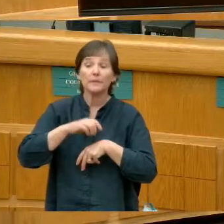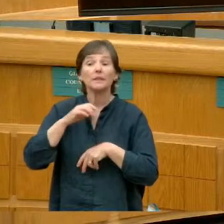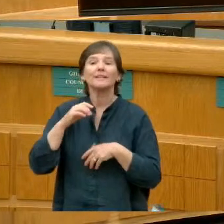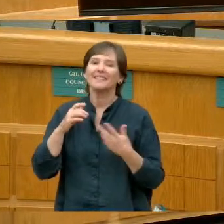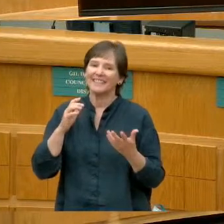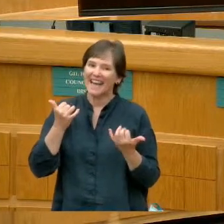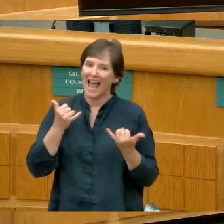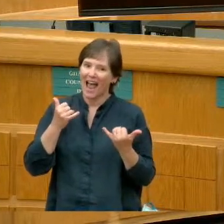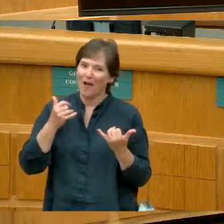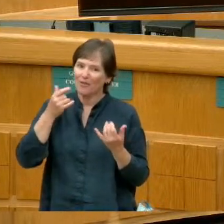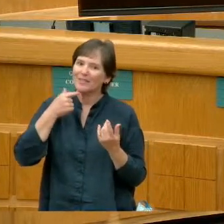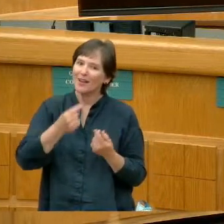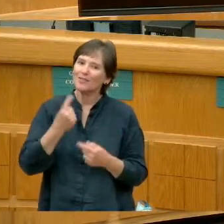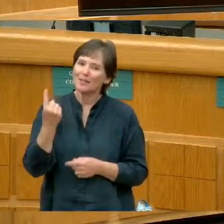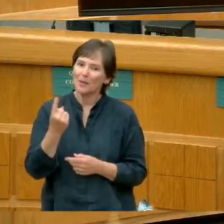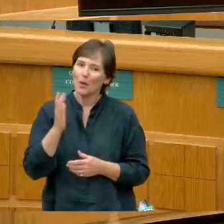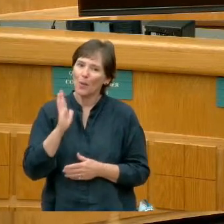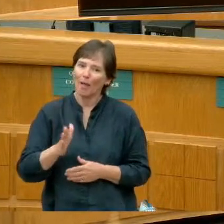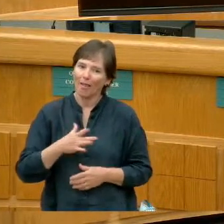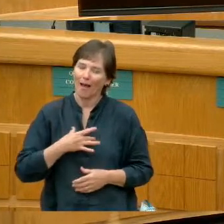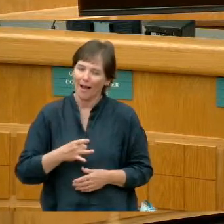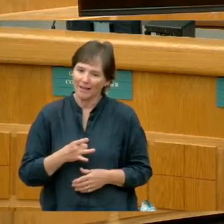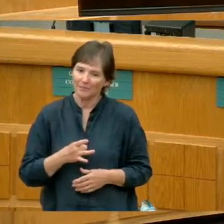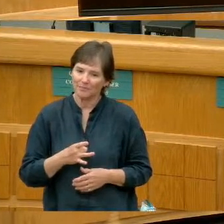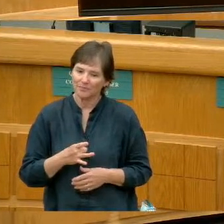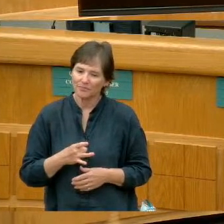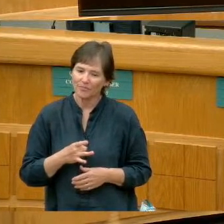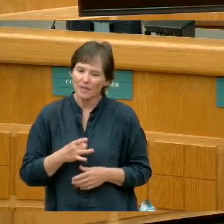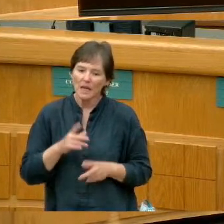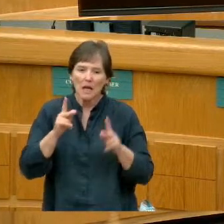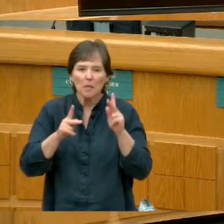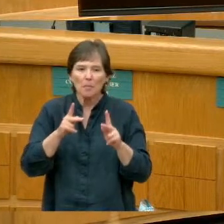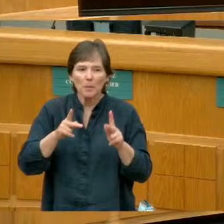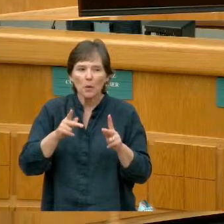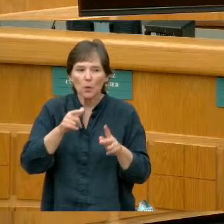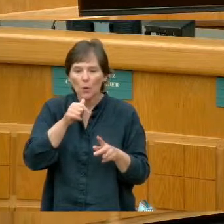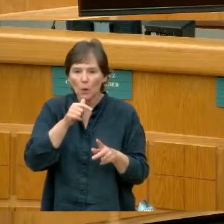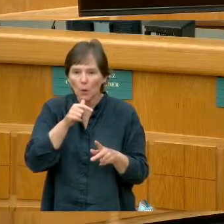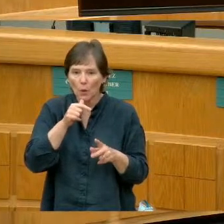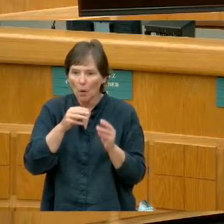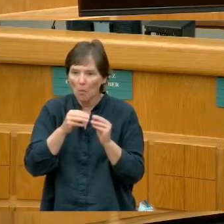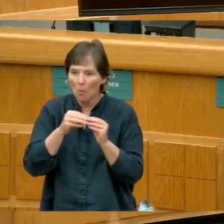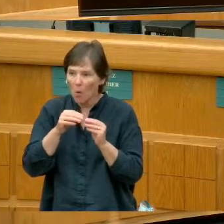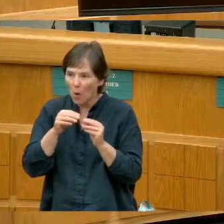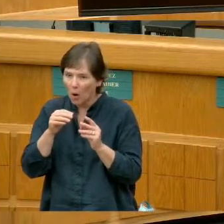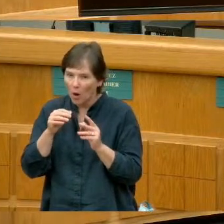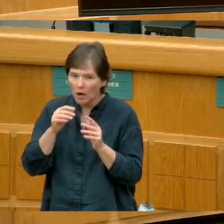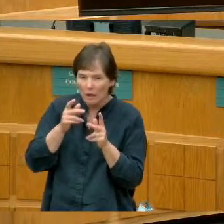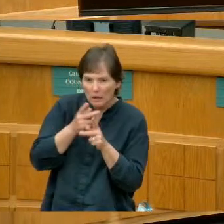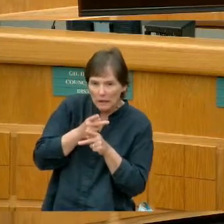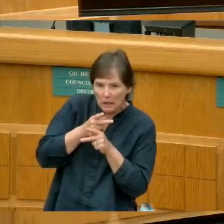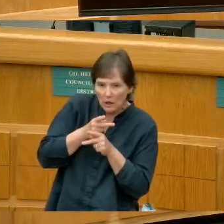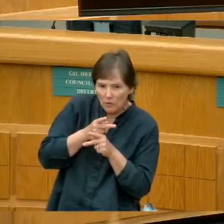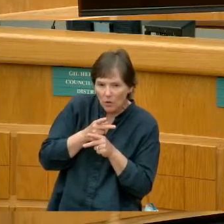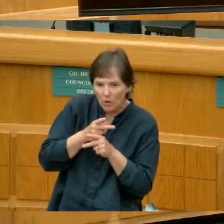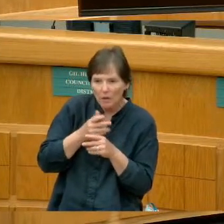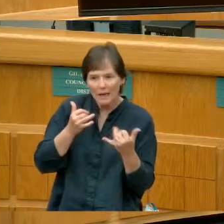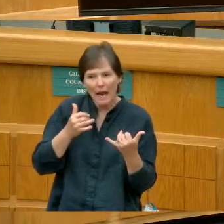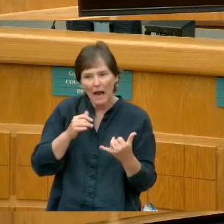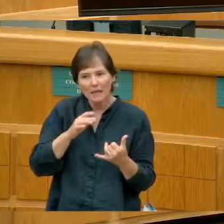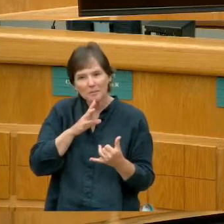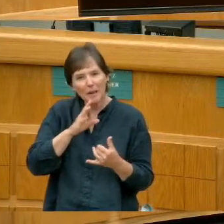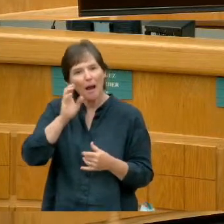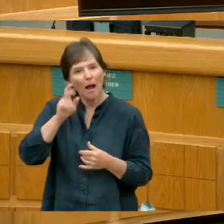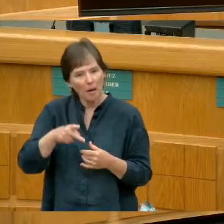you. But for those that are more reserved, now is the time to speak up. I can assure you that you are not going to